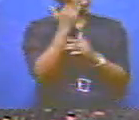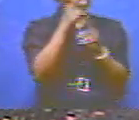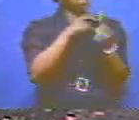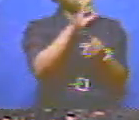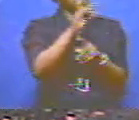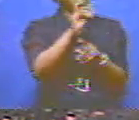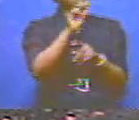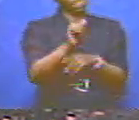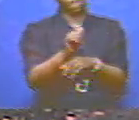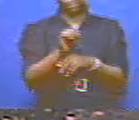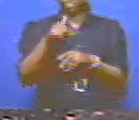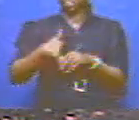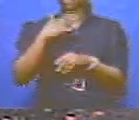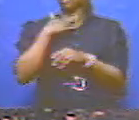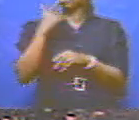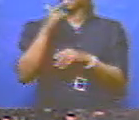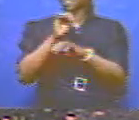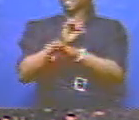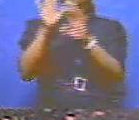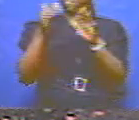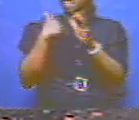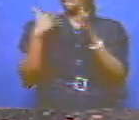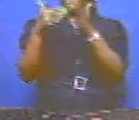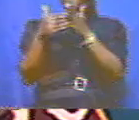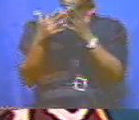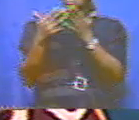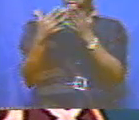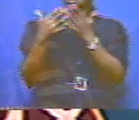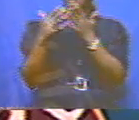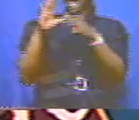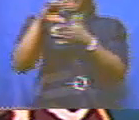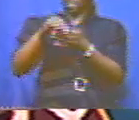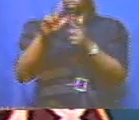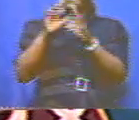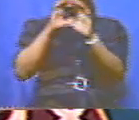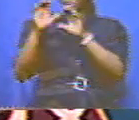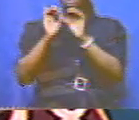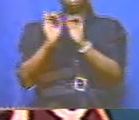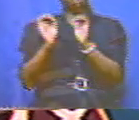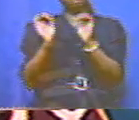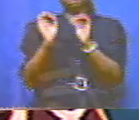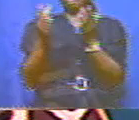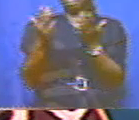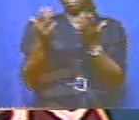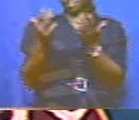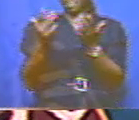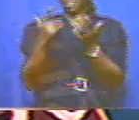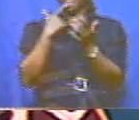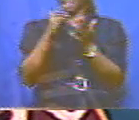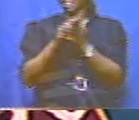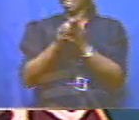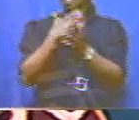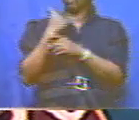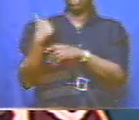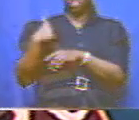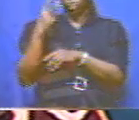clarify. There's no sanction that was attached to, to the communication. FINA did say they would like to see us